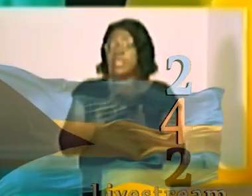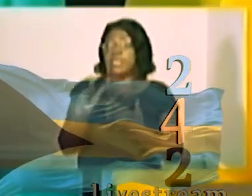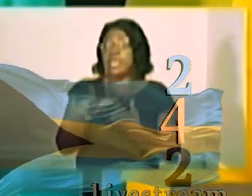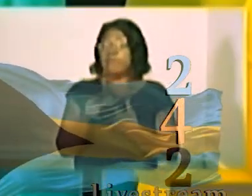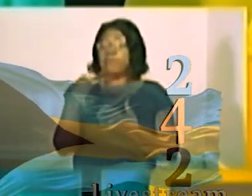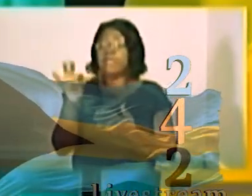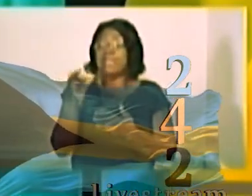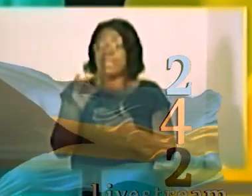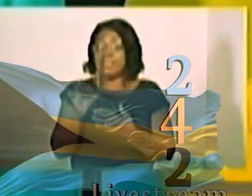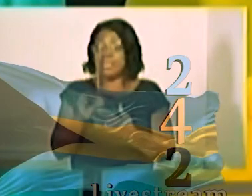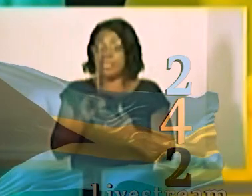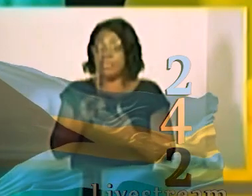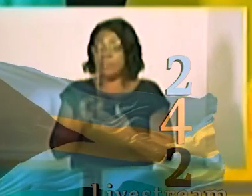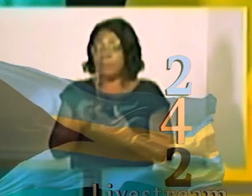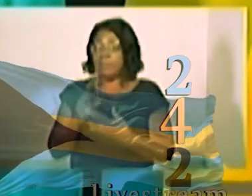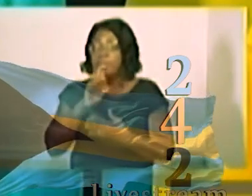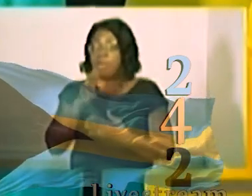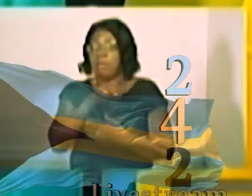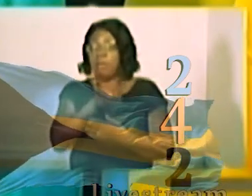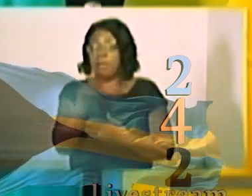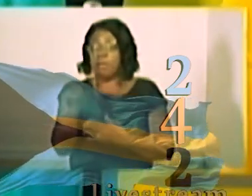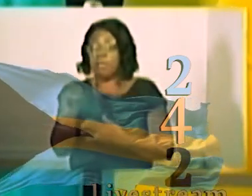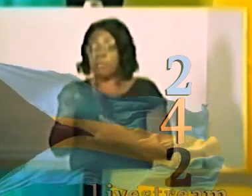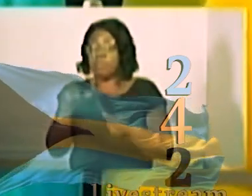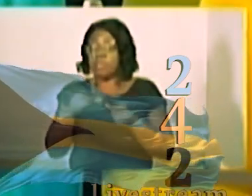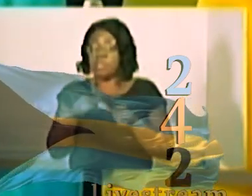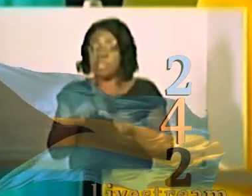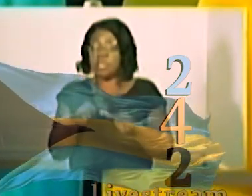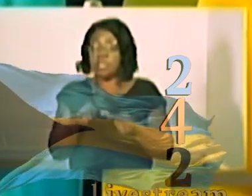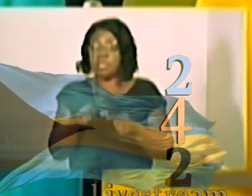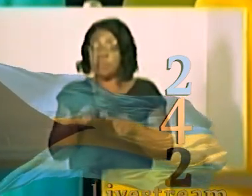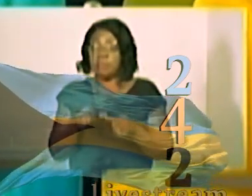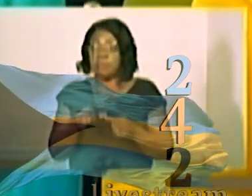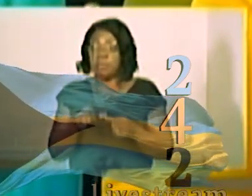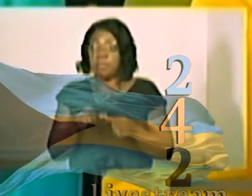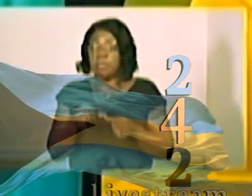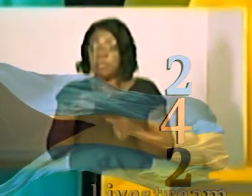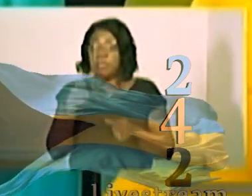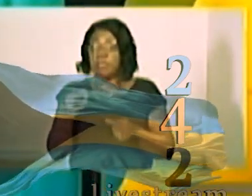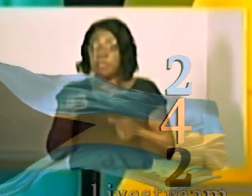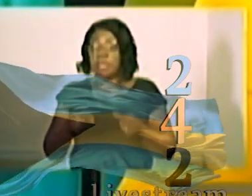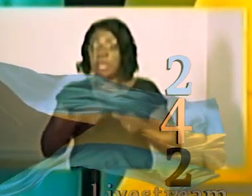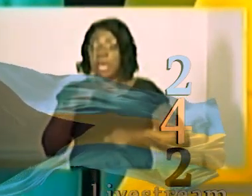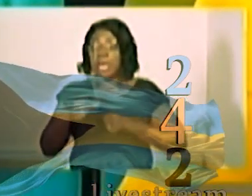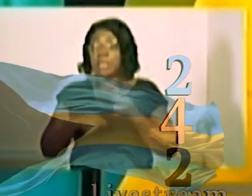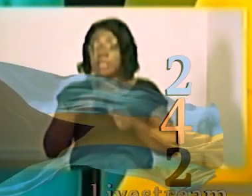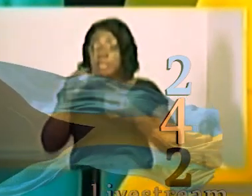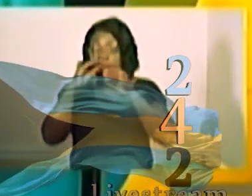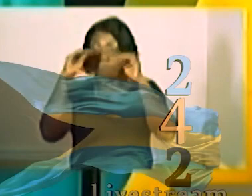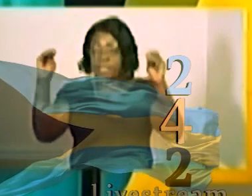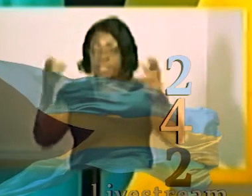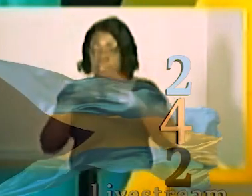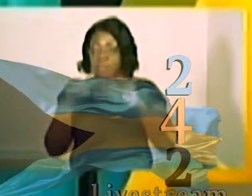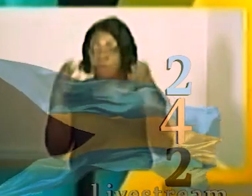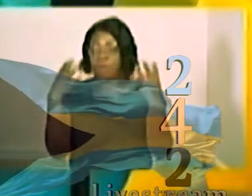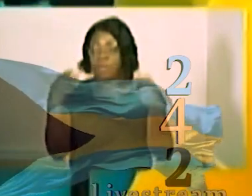for some FaceTime with you. Are you still the acting Minister of Health, or have you assumed responsibility for that